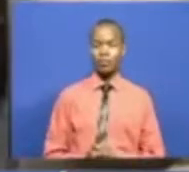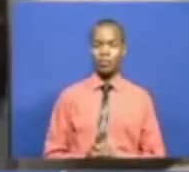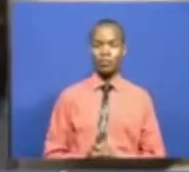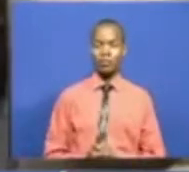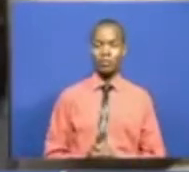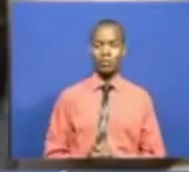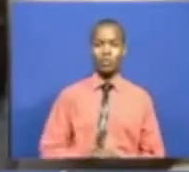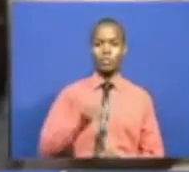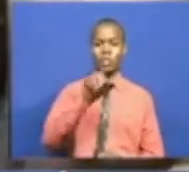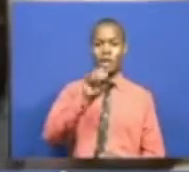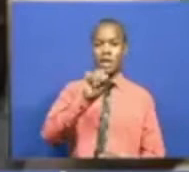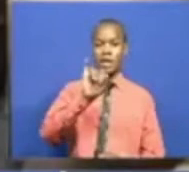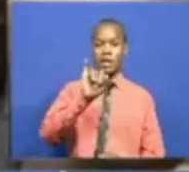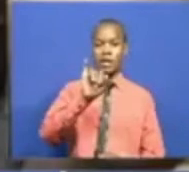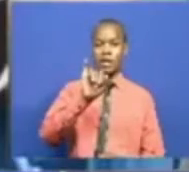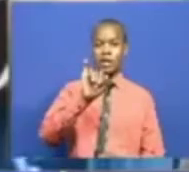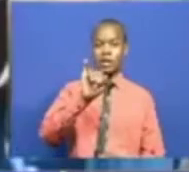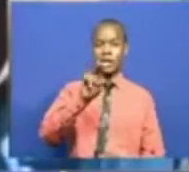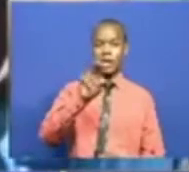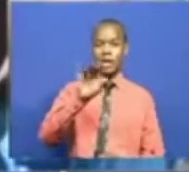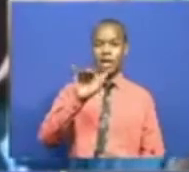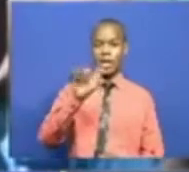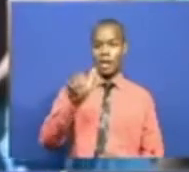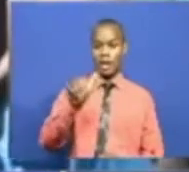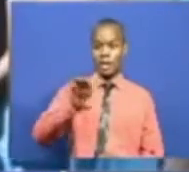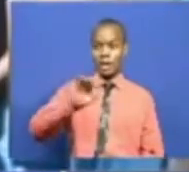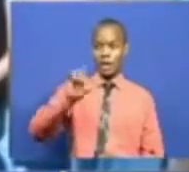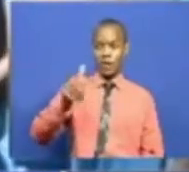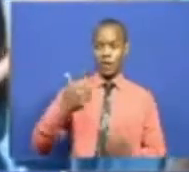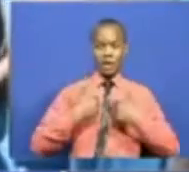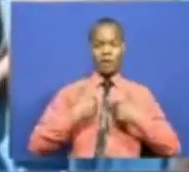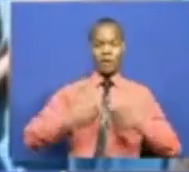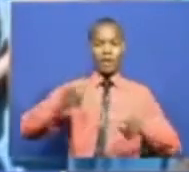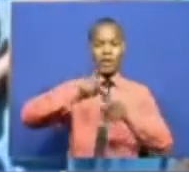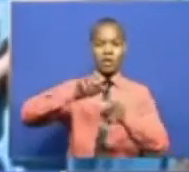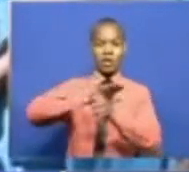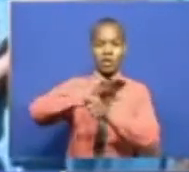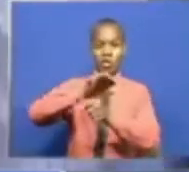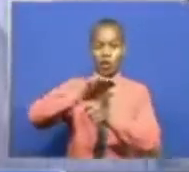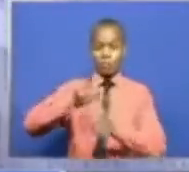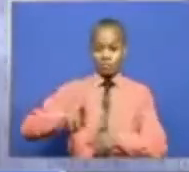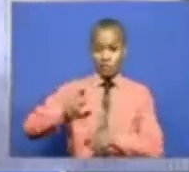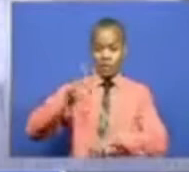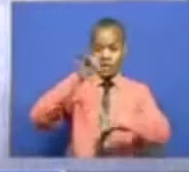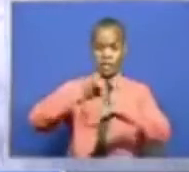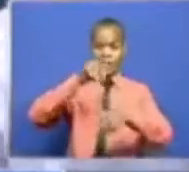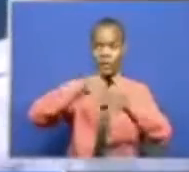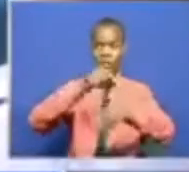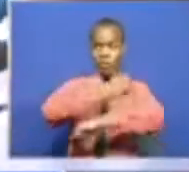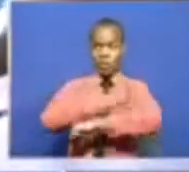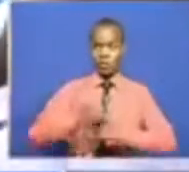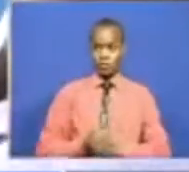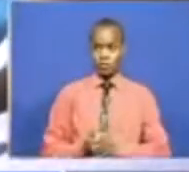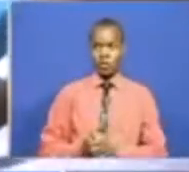Siaya County is already sounding an alarm of increased rate of coronavirus infection in schools in the county. More